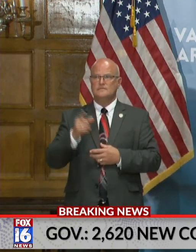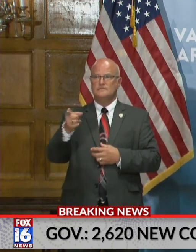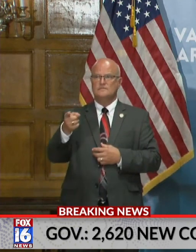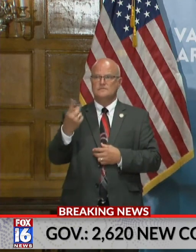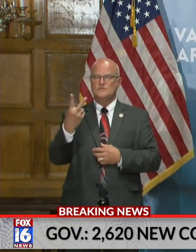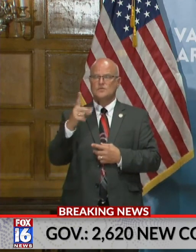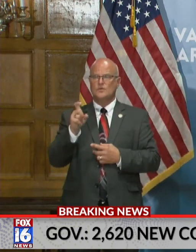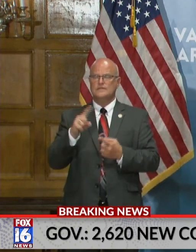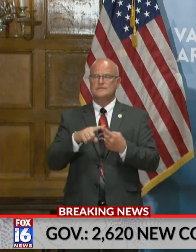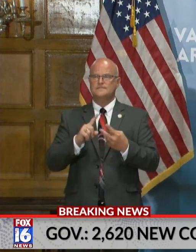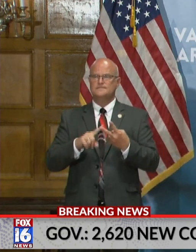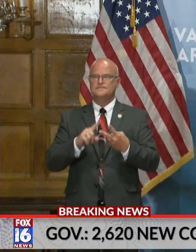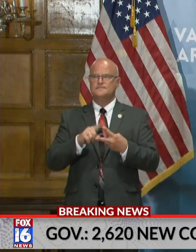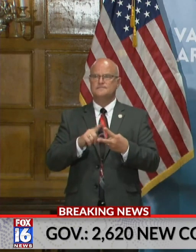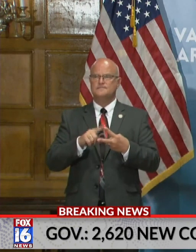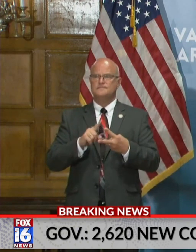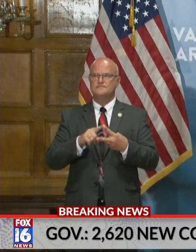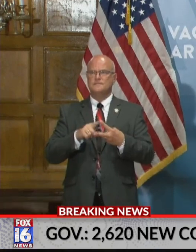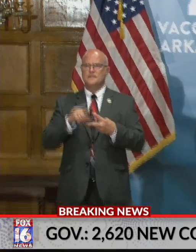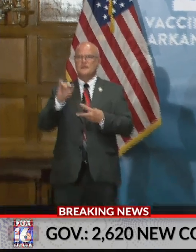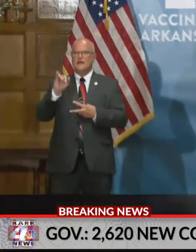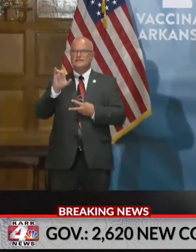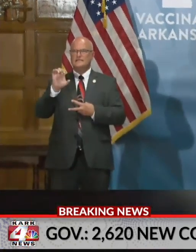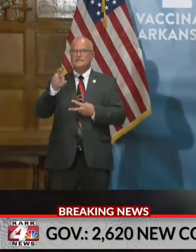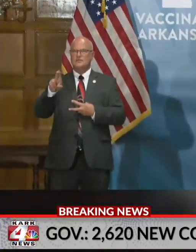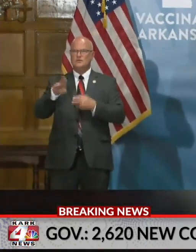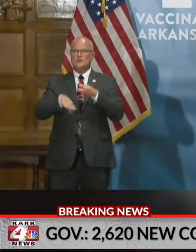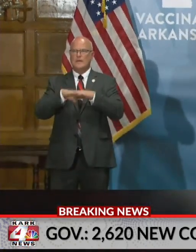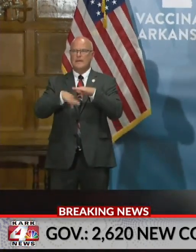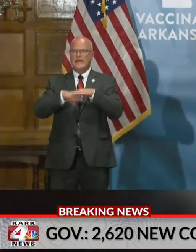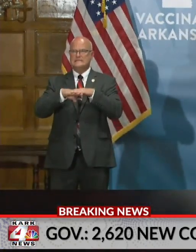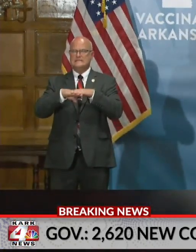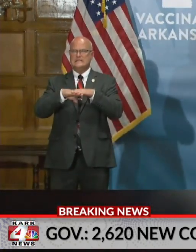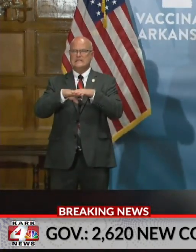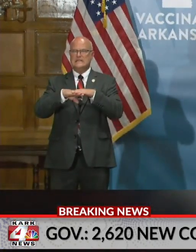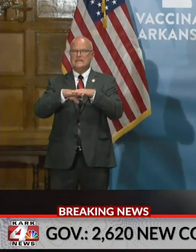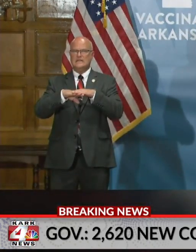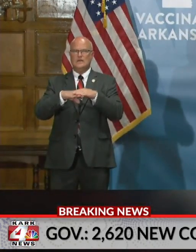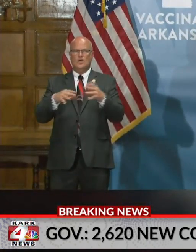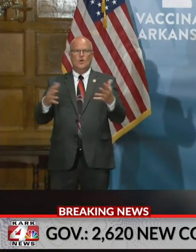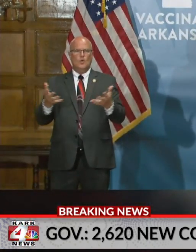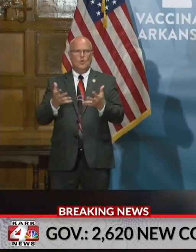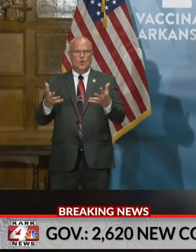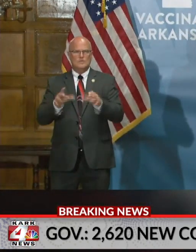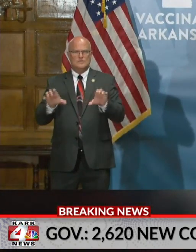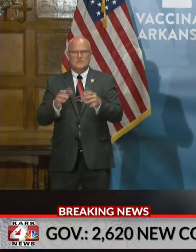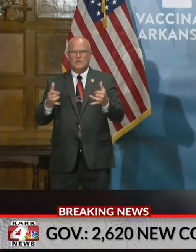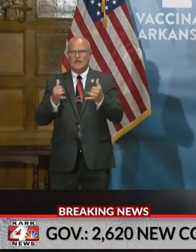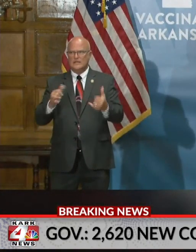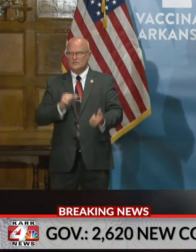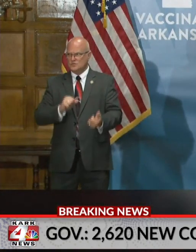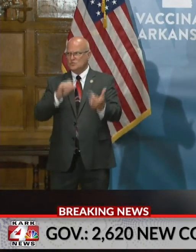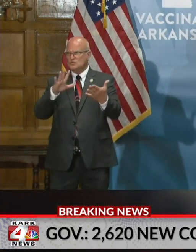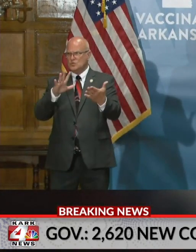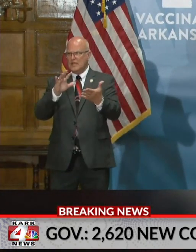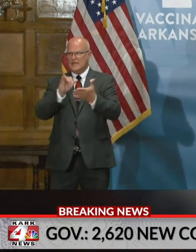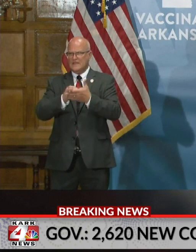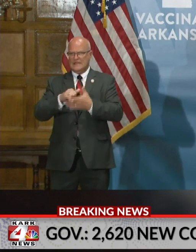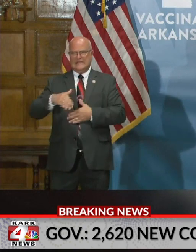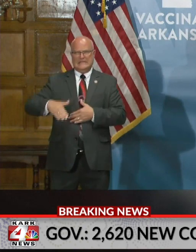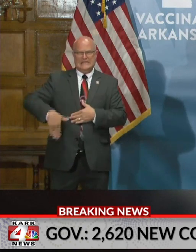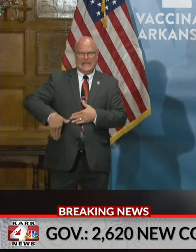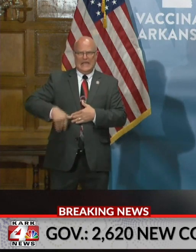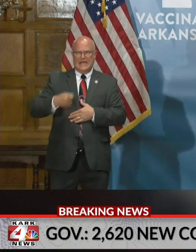2 questions. One to ask you about the ICU capacity. What's being done right now to address just the lack